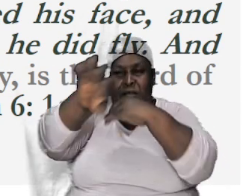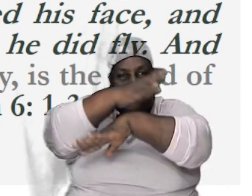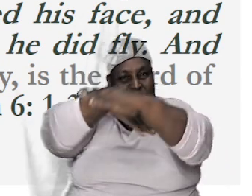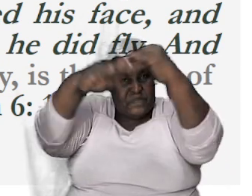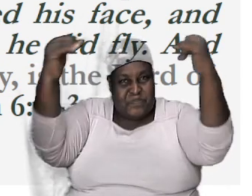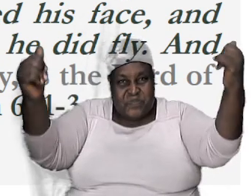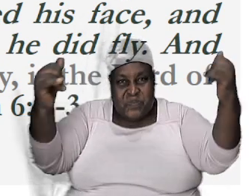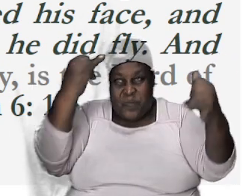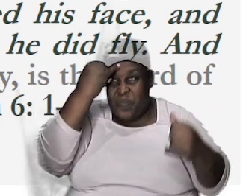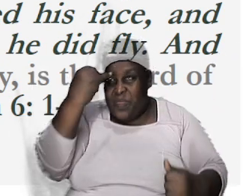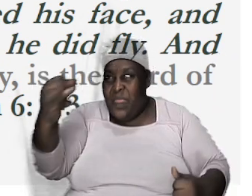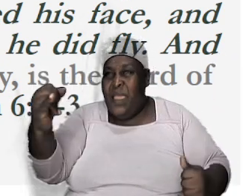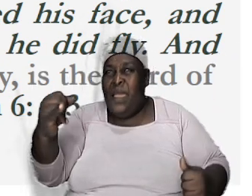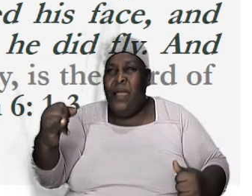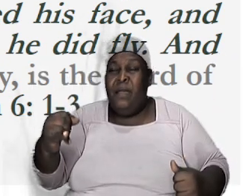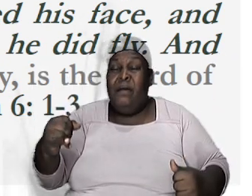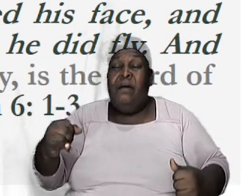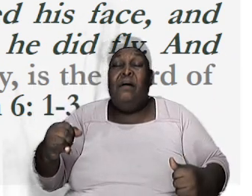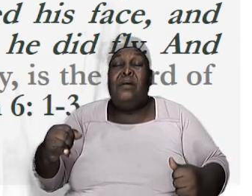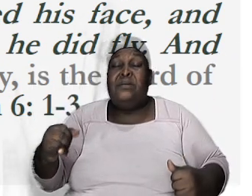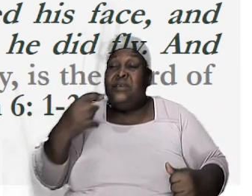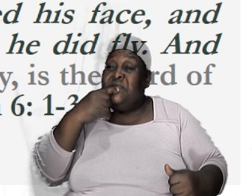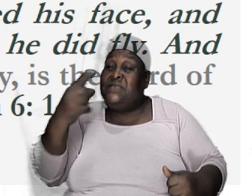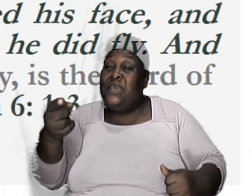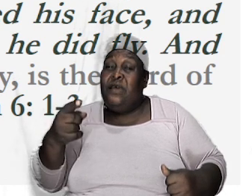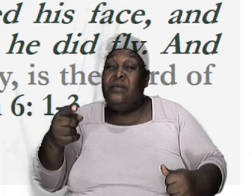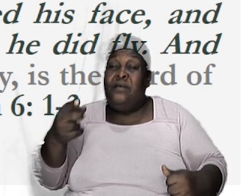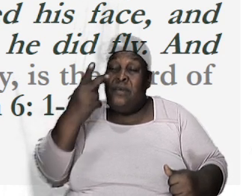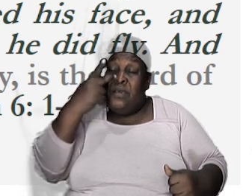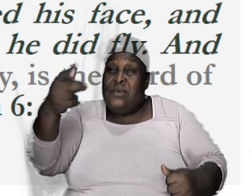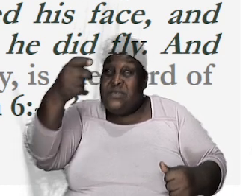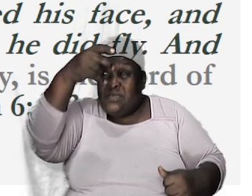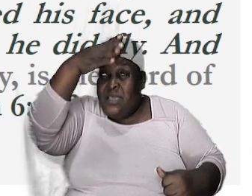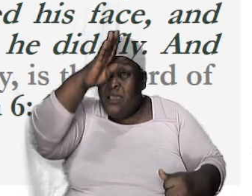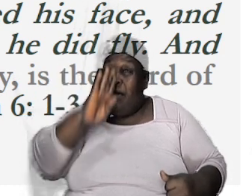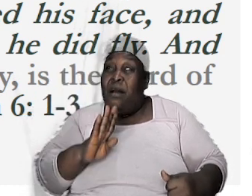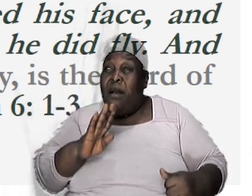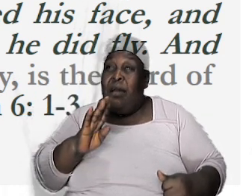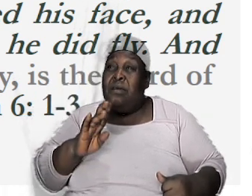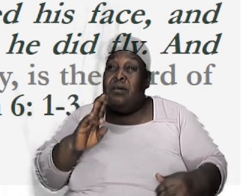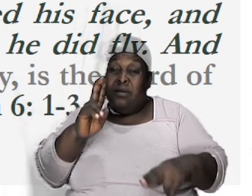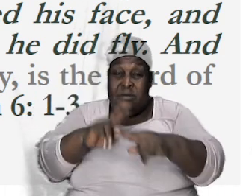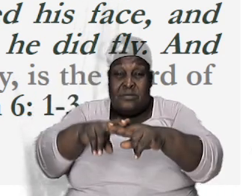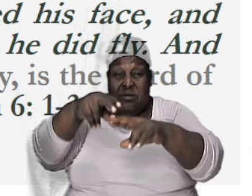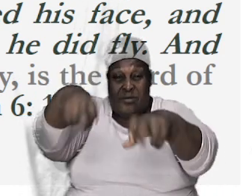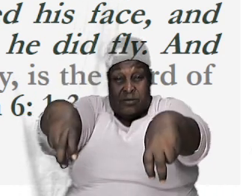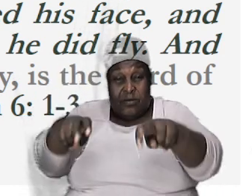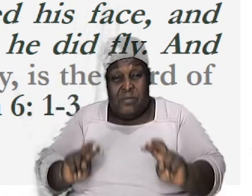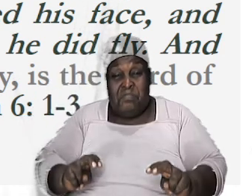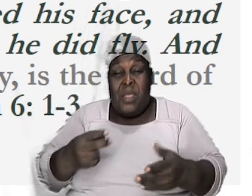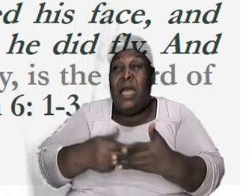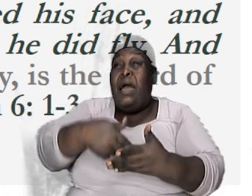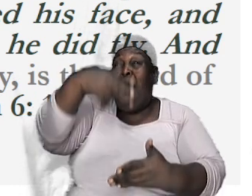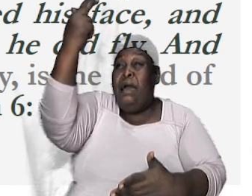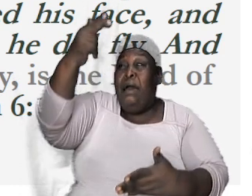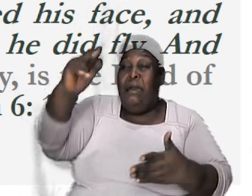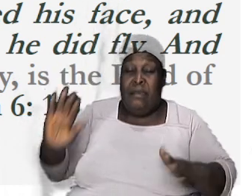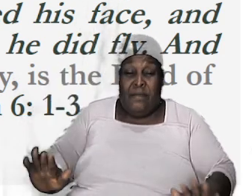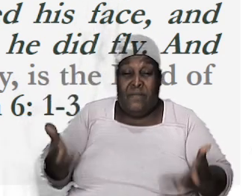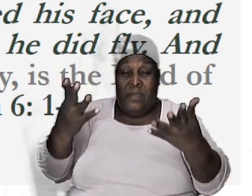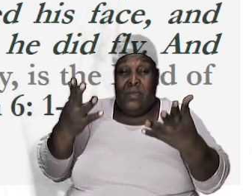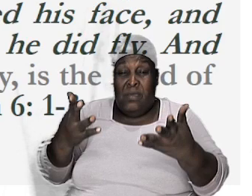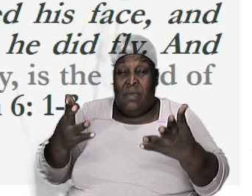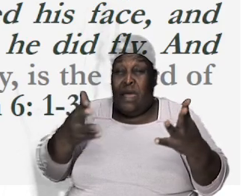this, I saw also the Lord sitting upon a throne, high and lifted up, and his train filled the